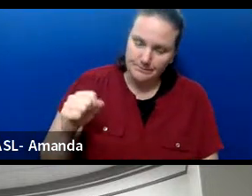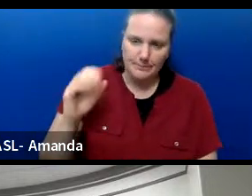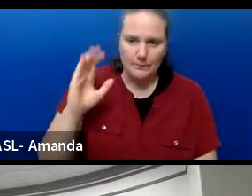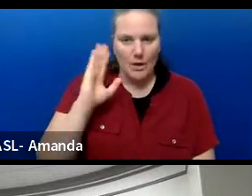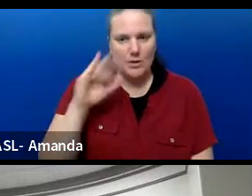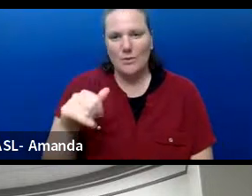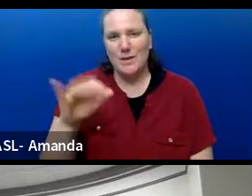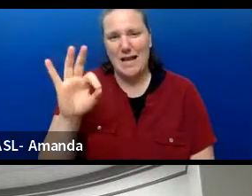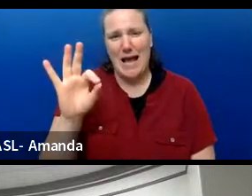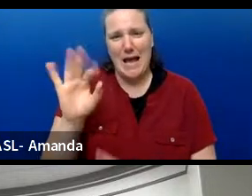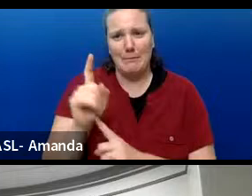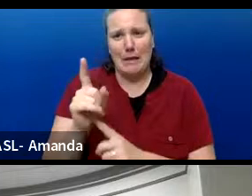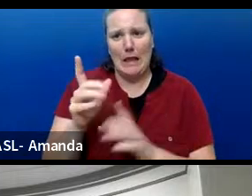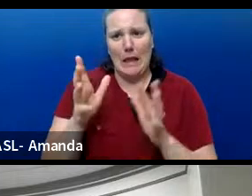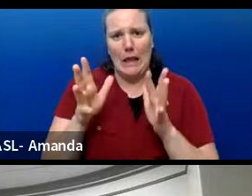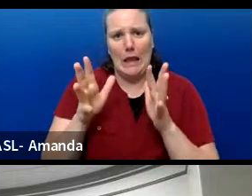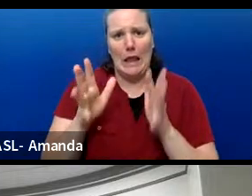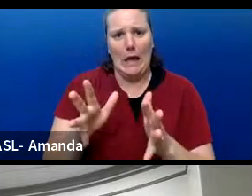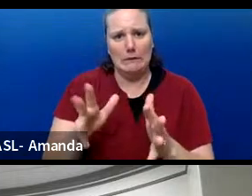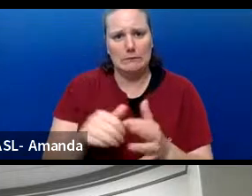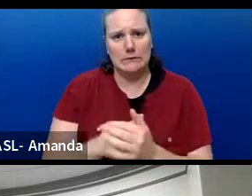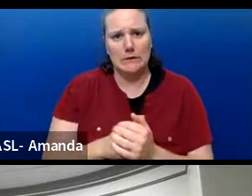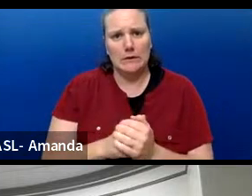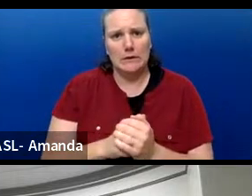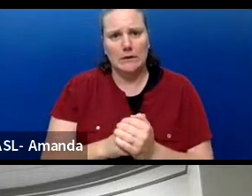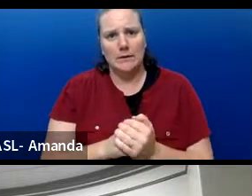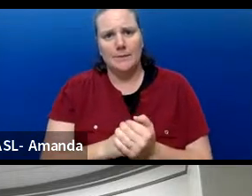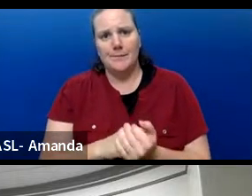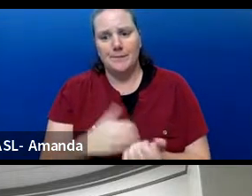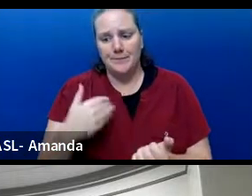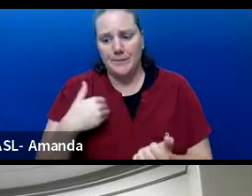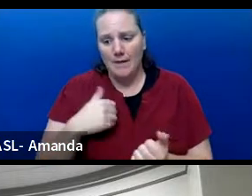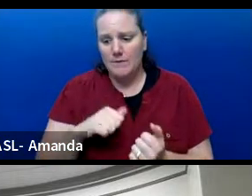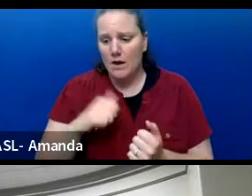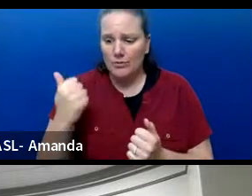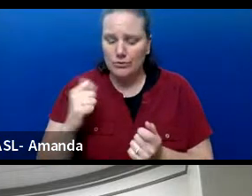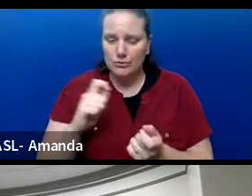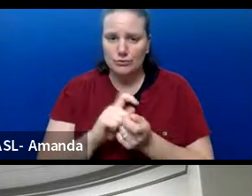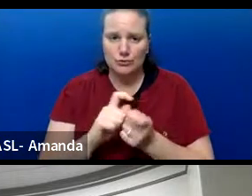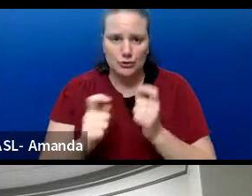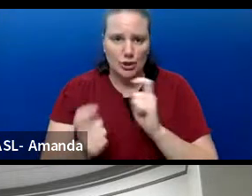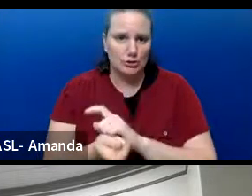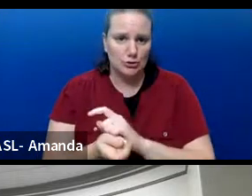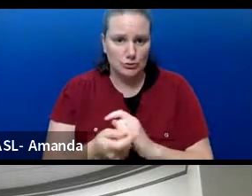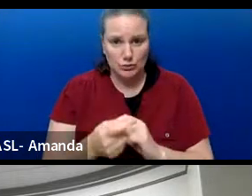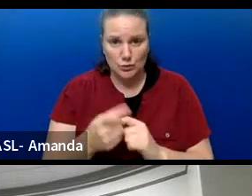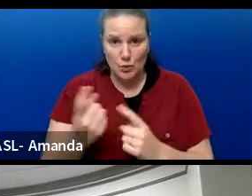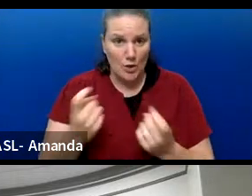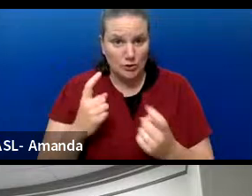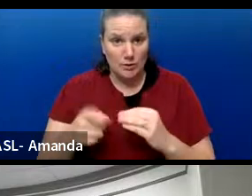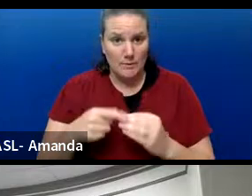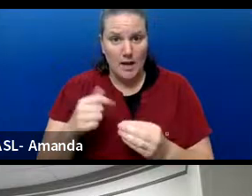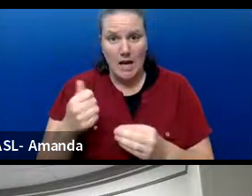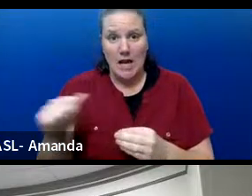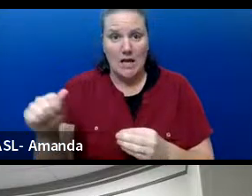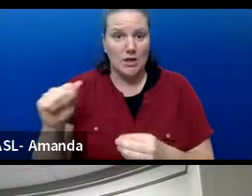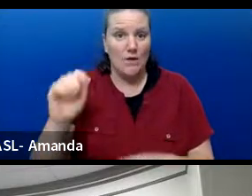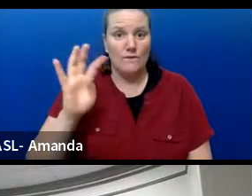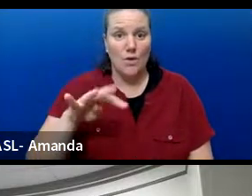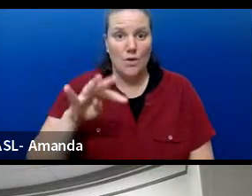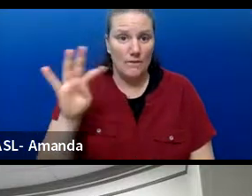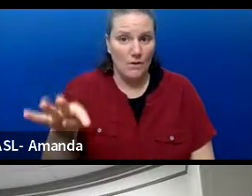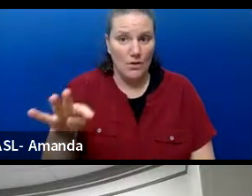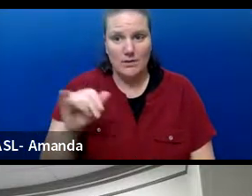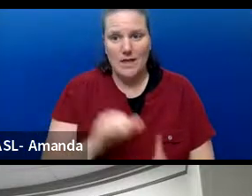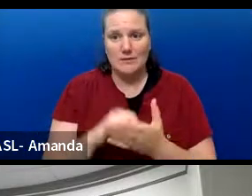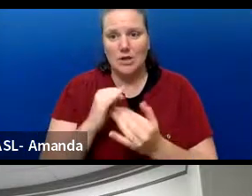about 9 minutes left. I wonder if there are other changes or questions about any of the 44. If this is our